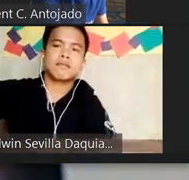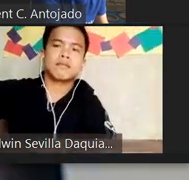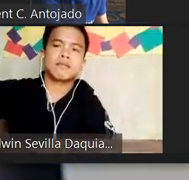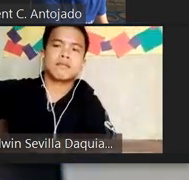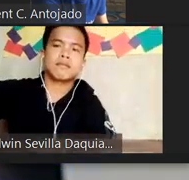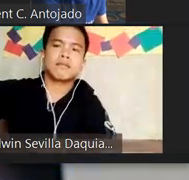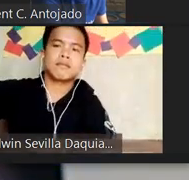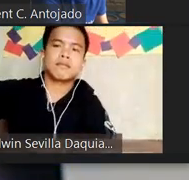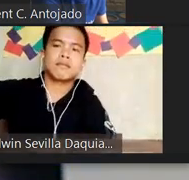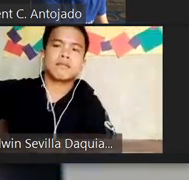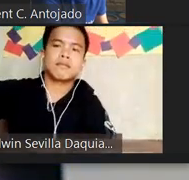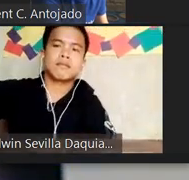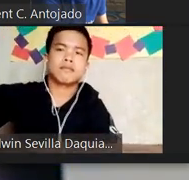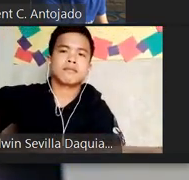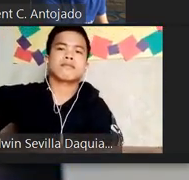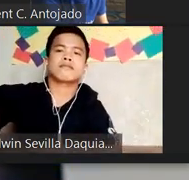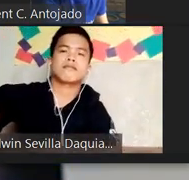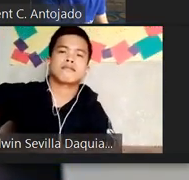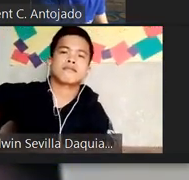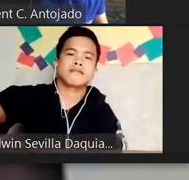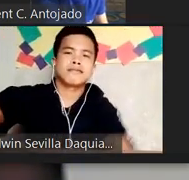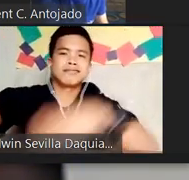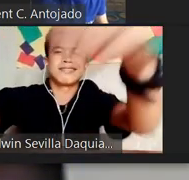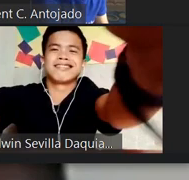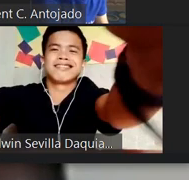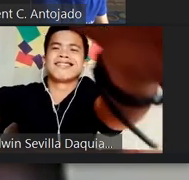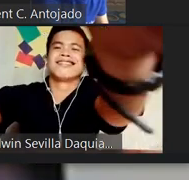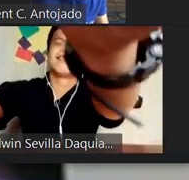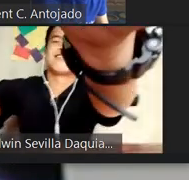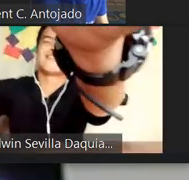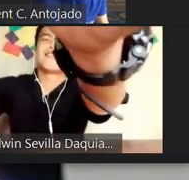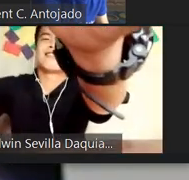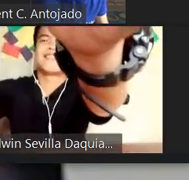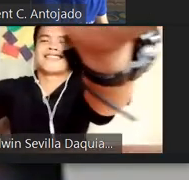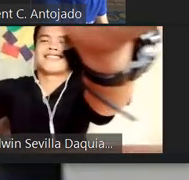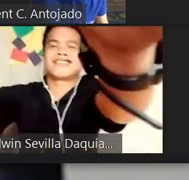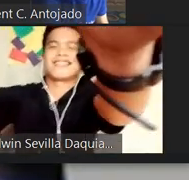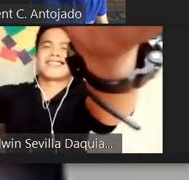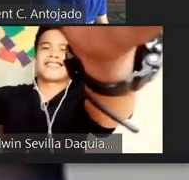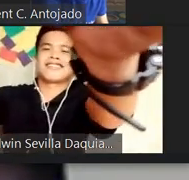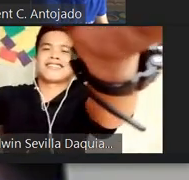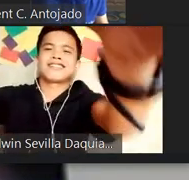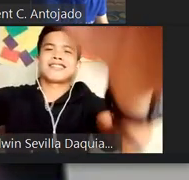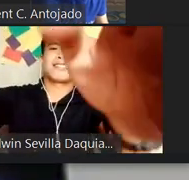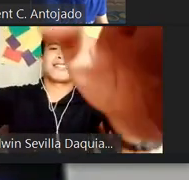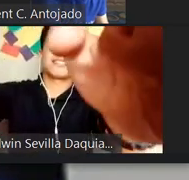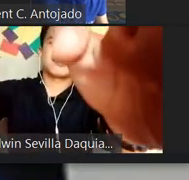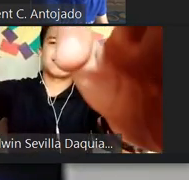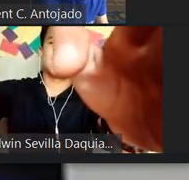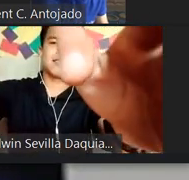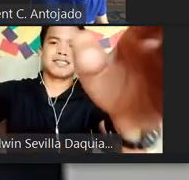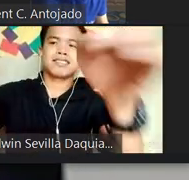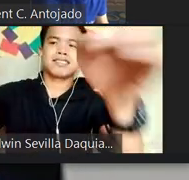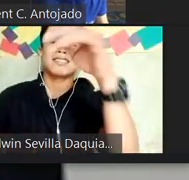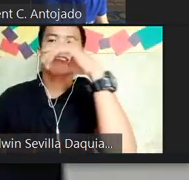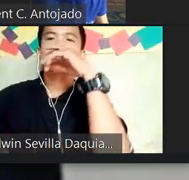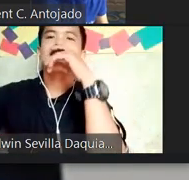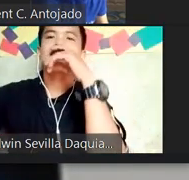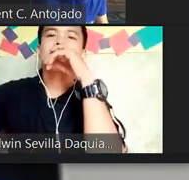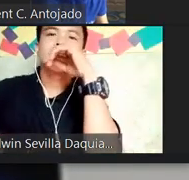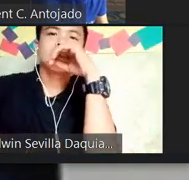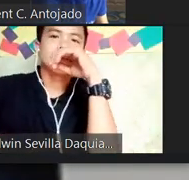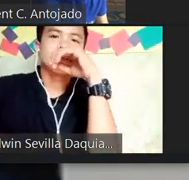ang job placement officer nga naka-assign sa inyong campus, and then sila na ang bahala nga maghatag sa inyong